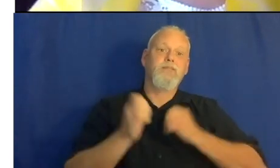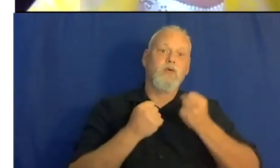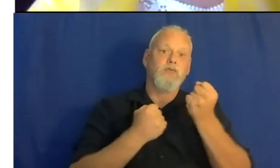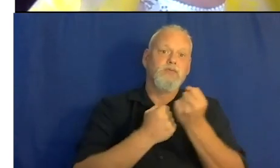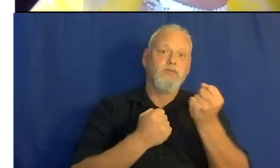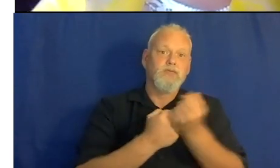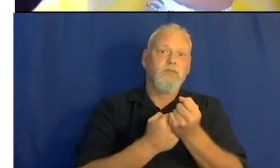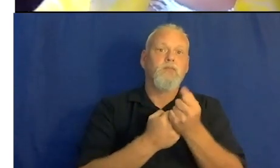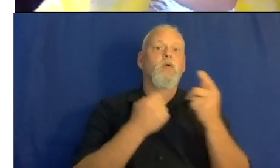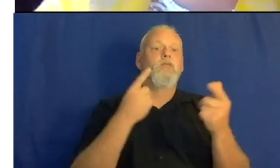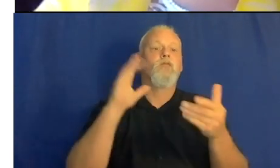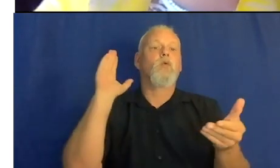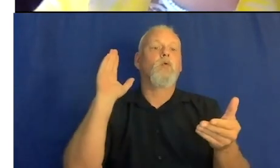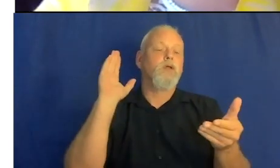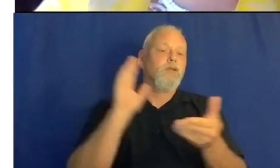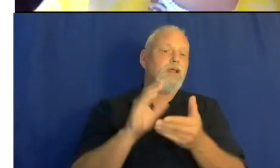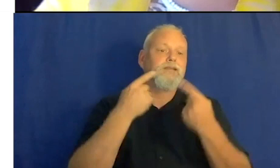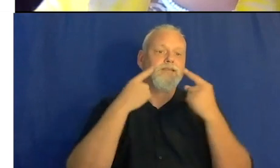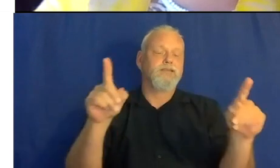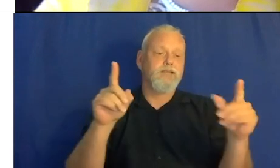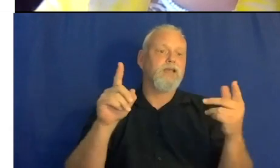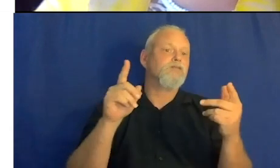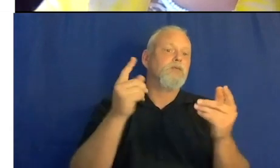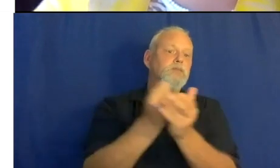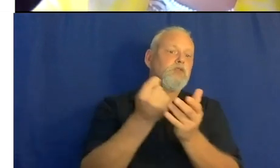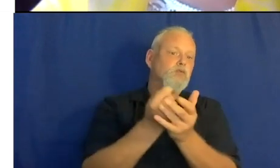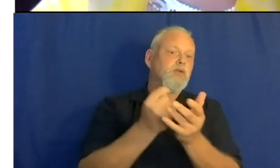successful treatment protocols for substance use disorders.